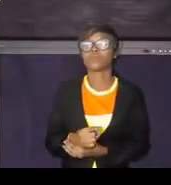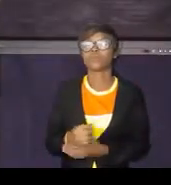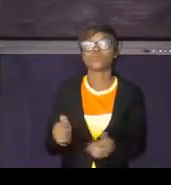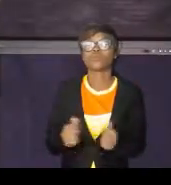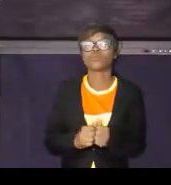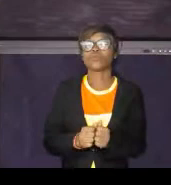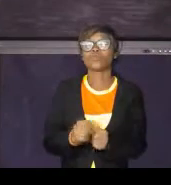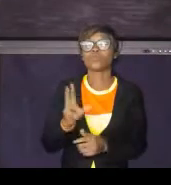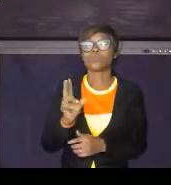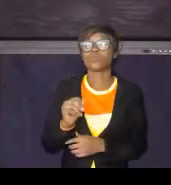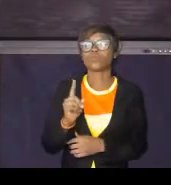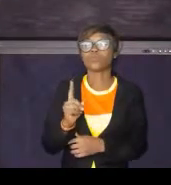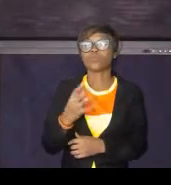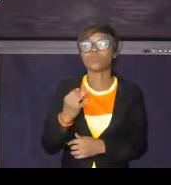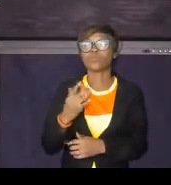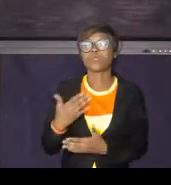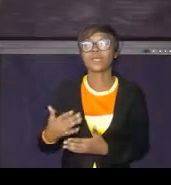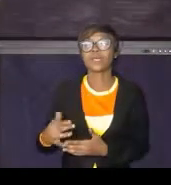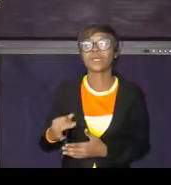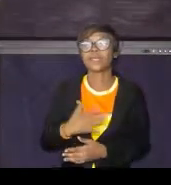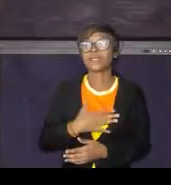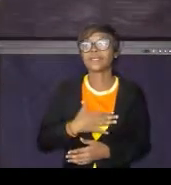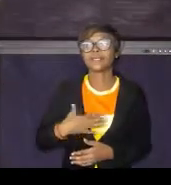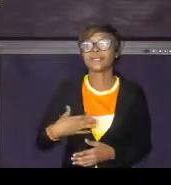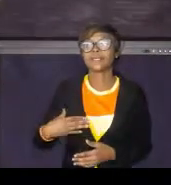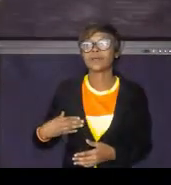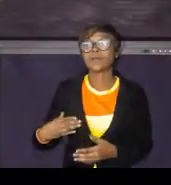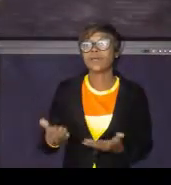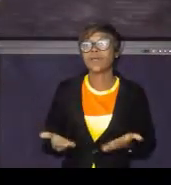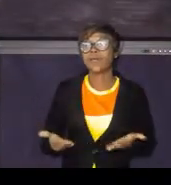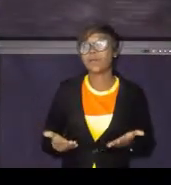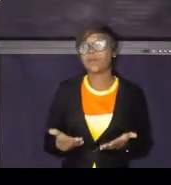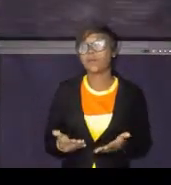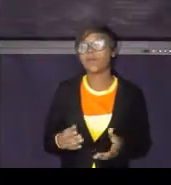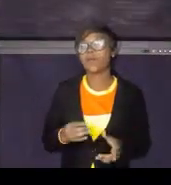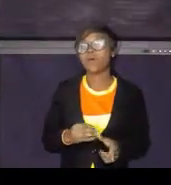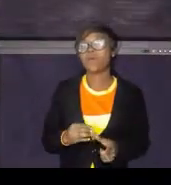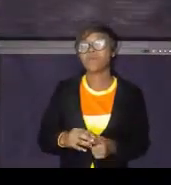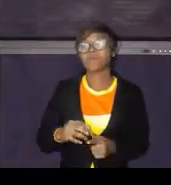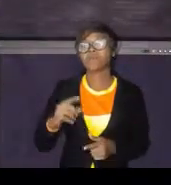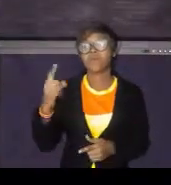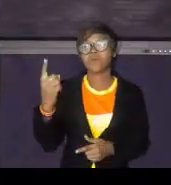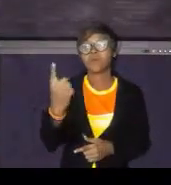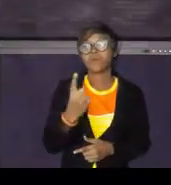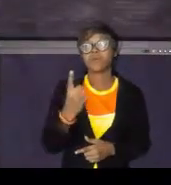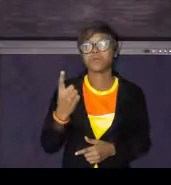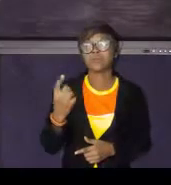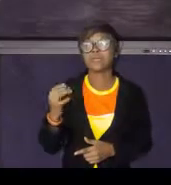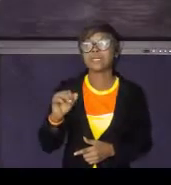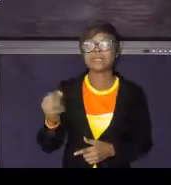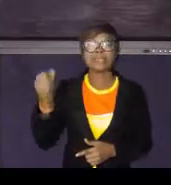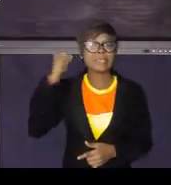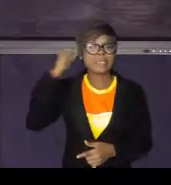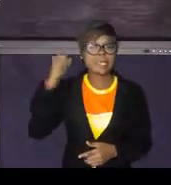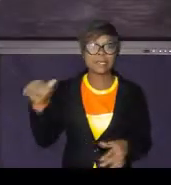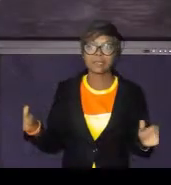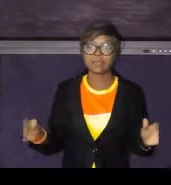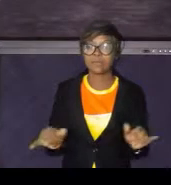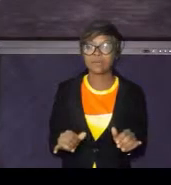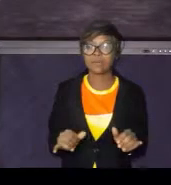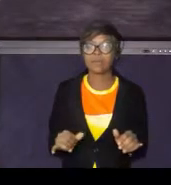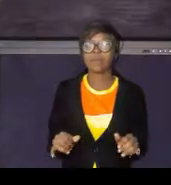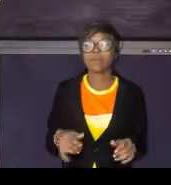Loan with no one else, or alone. Don't forget, loan and loan, they have the same